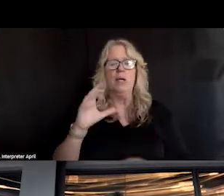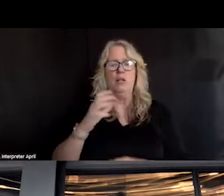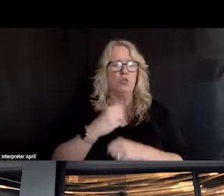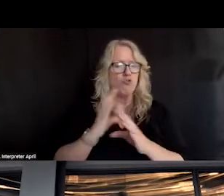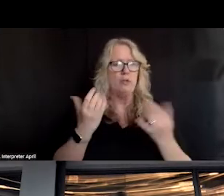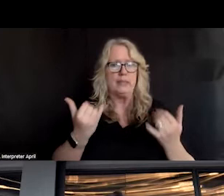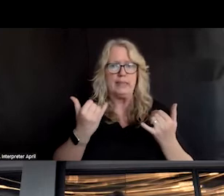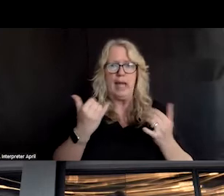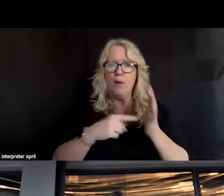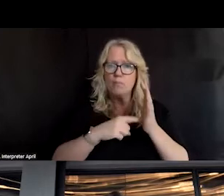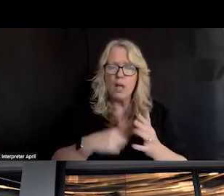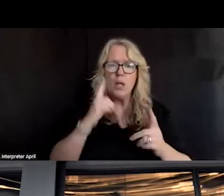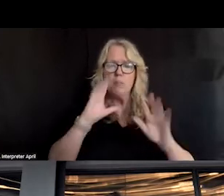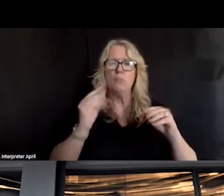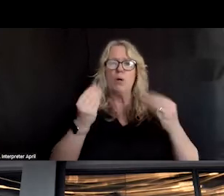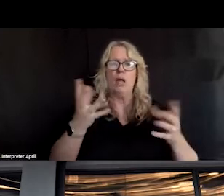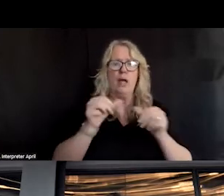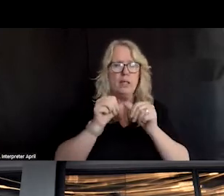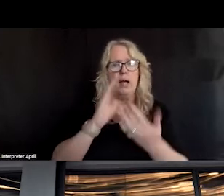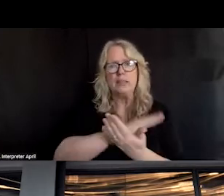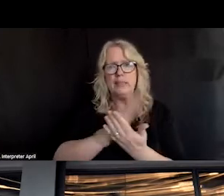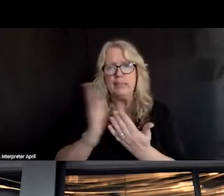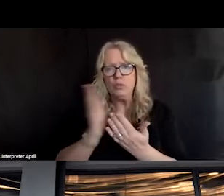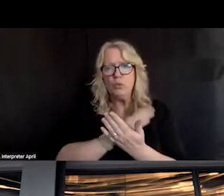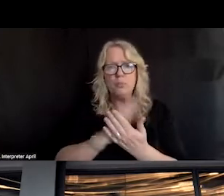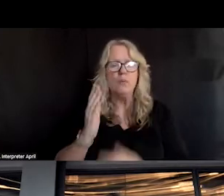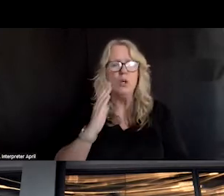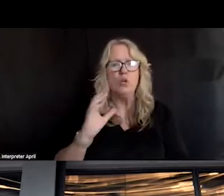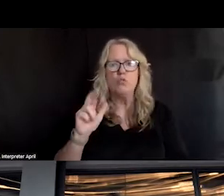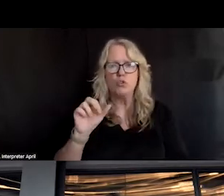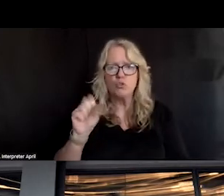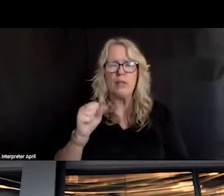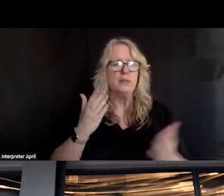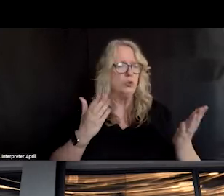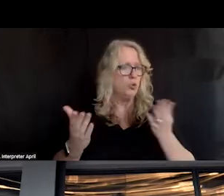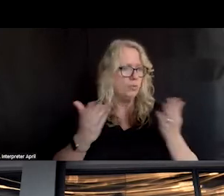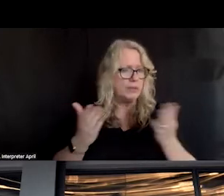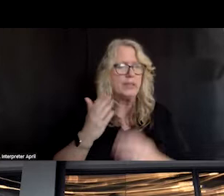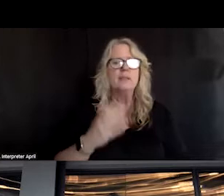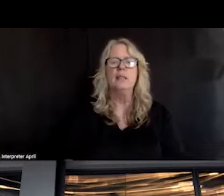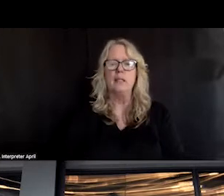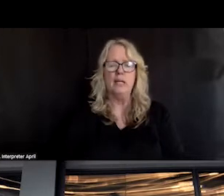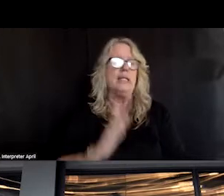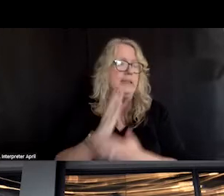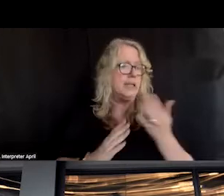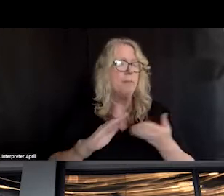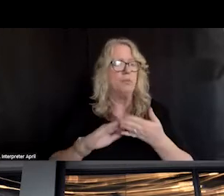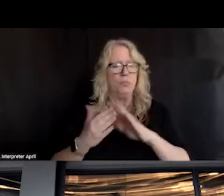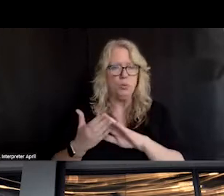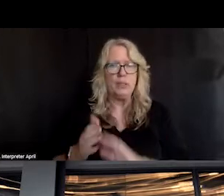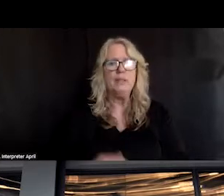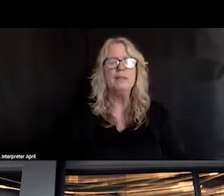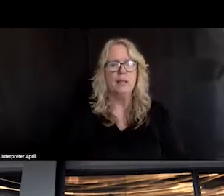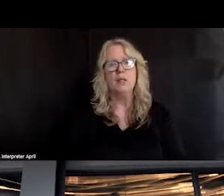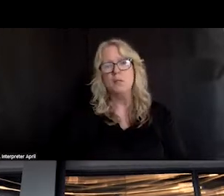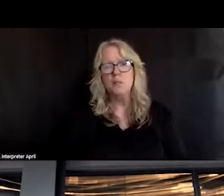and adopt it to provide a continuum of crisis services? And then some communities